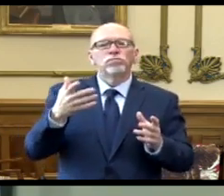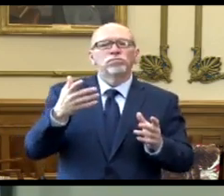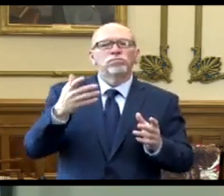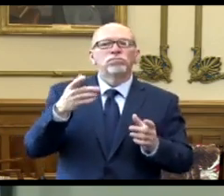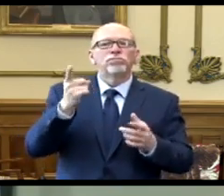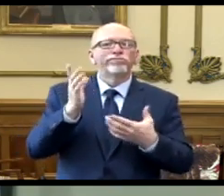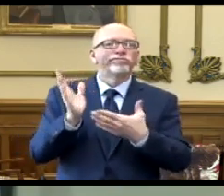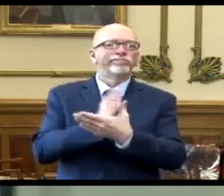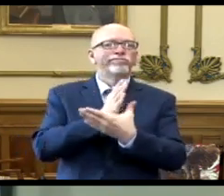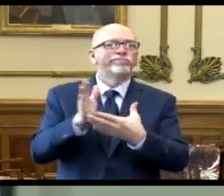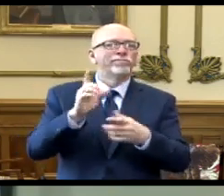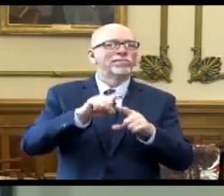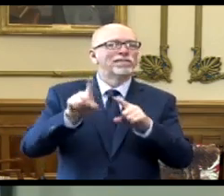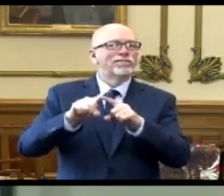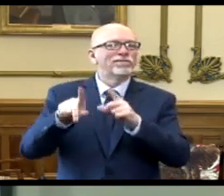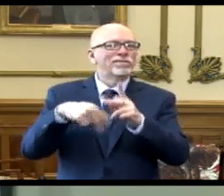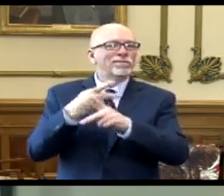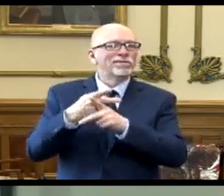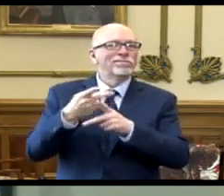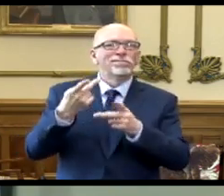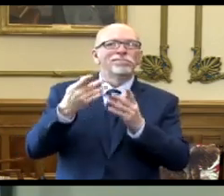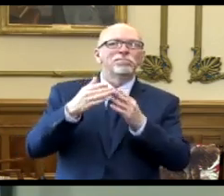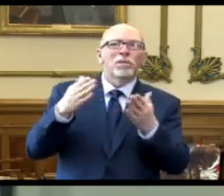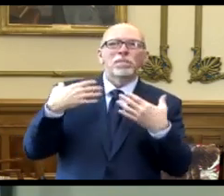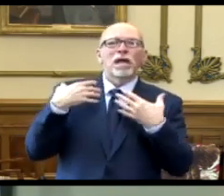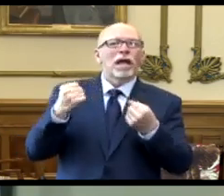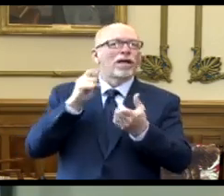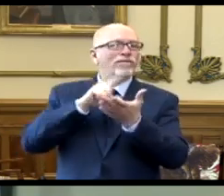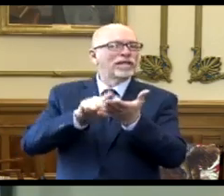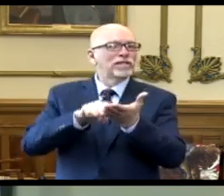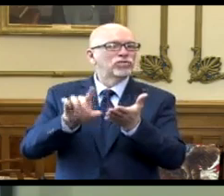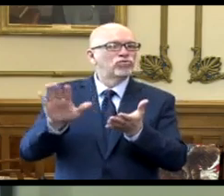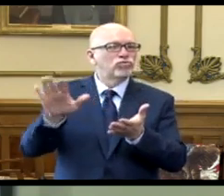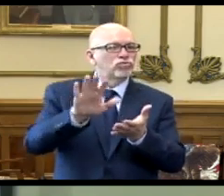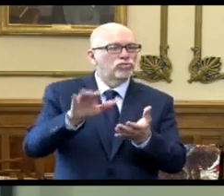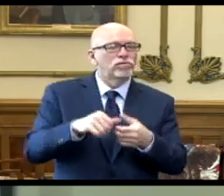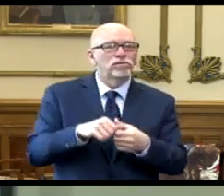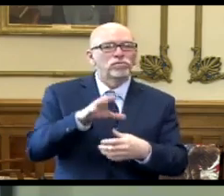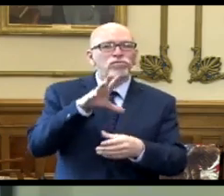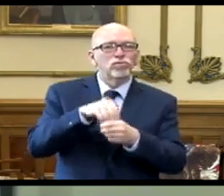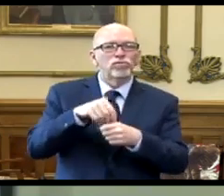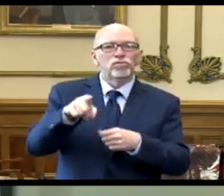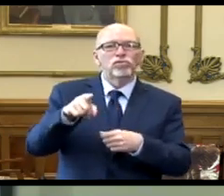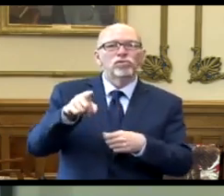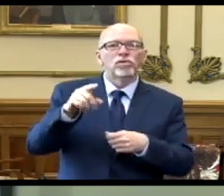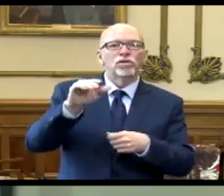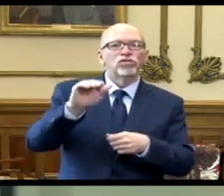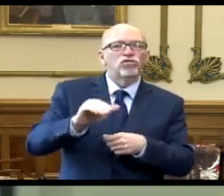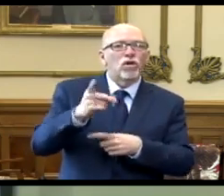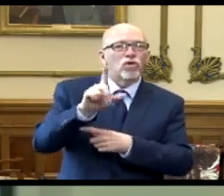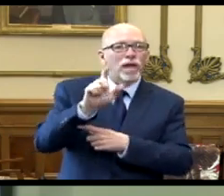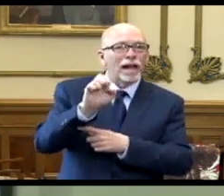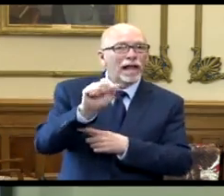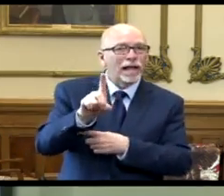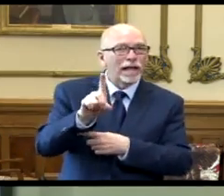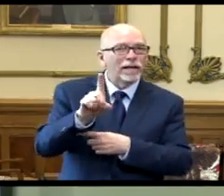a range of different public health investigations, including childhood lead, but